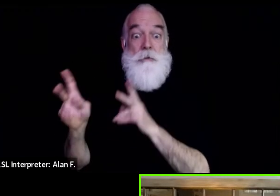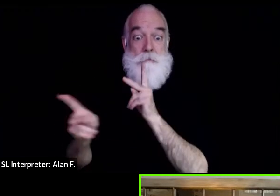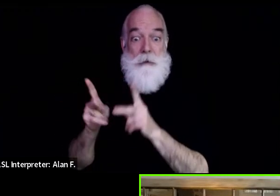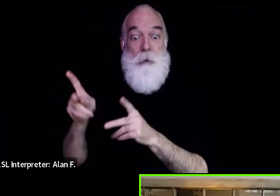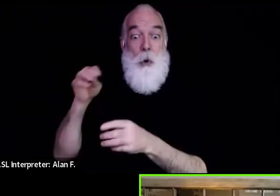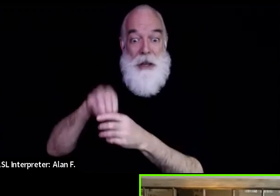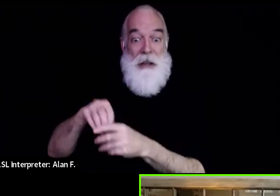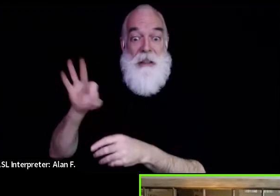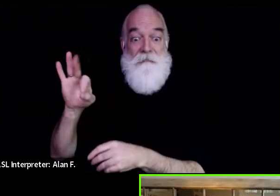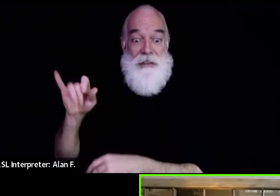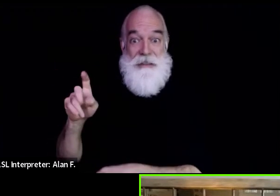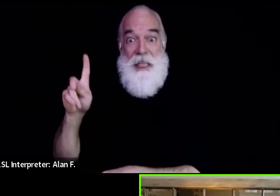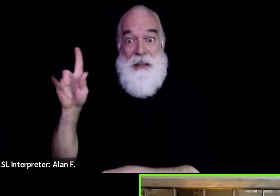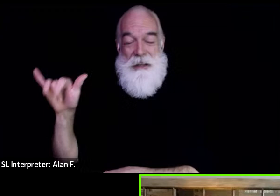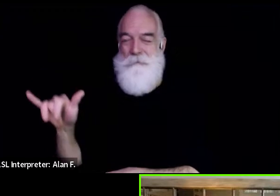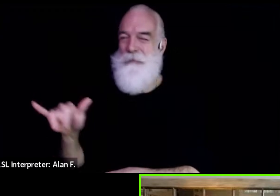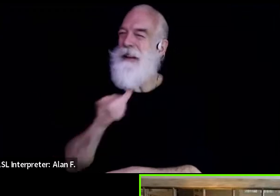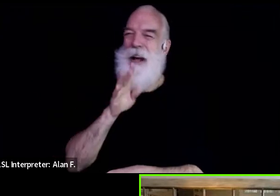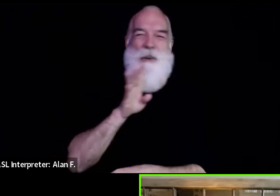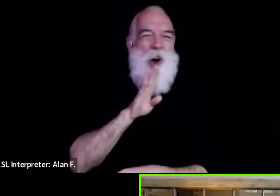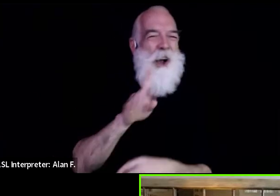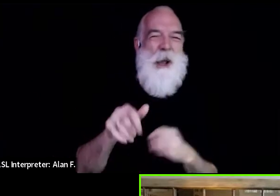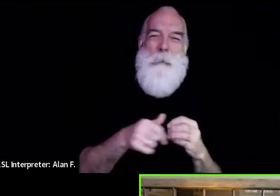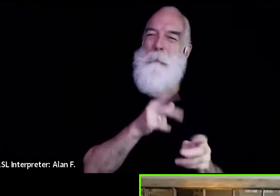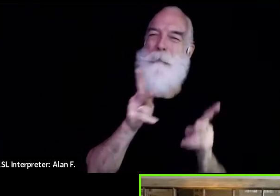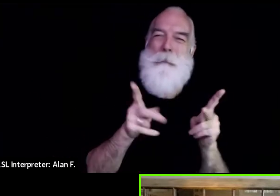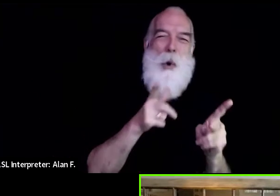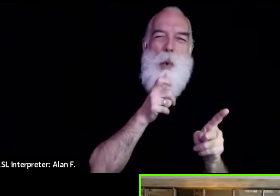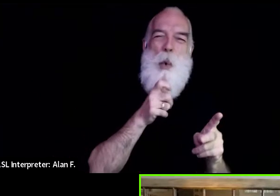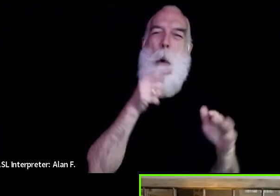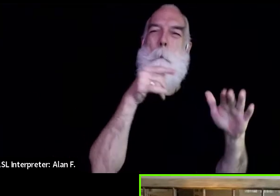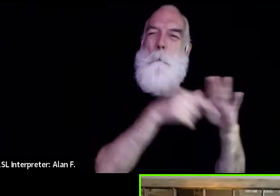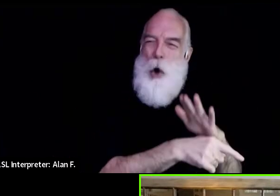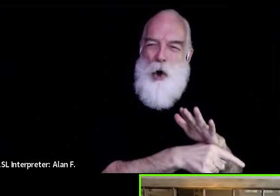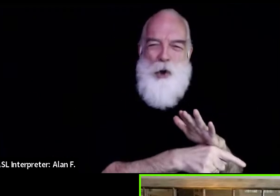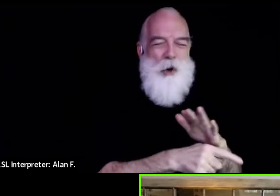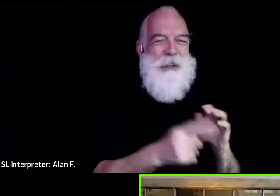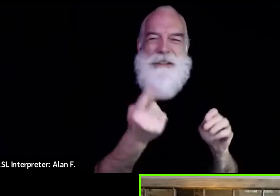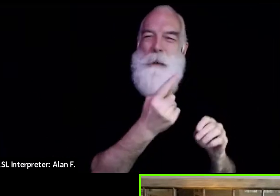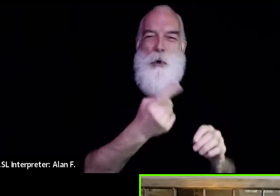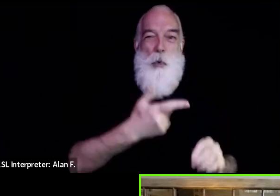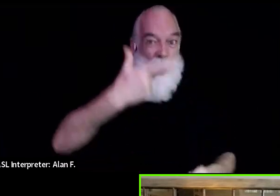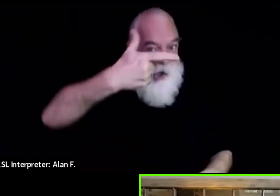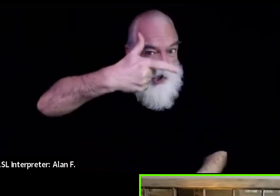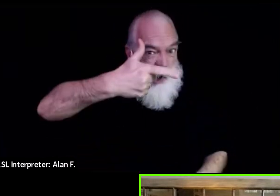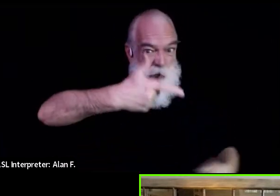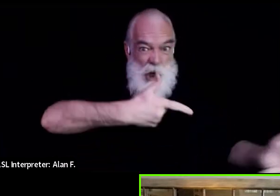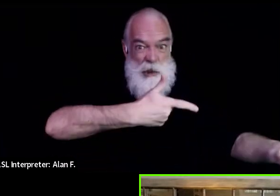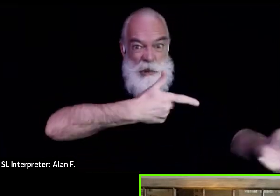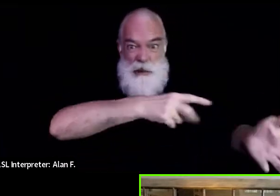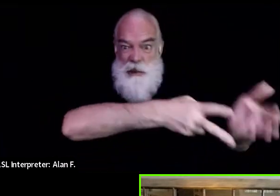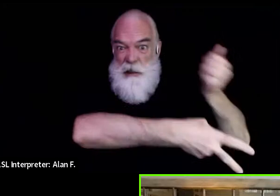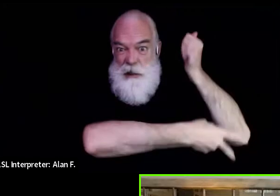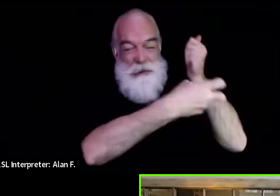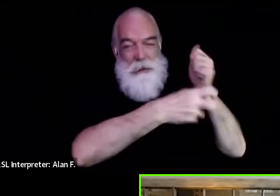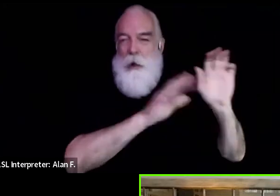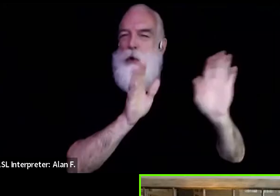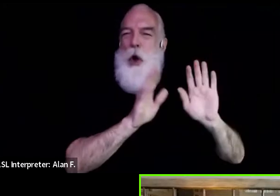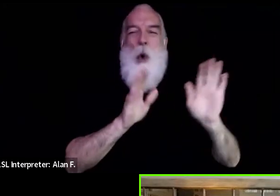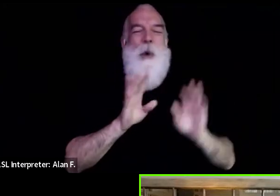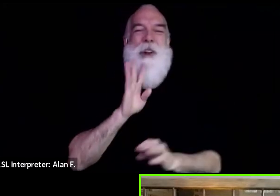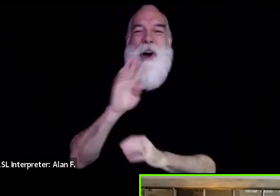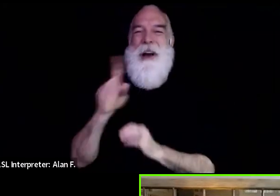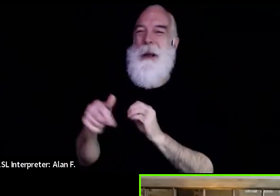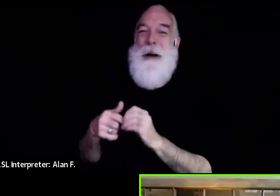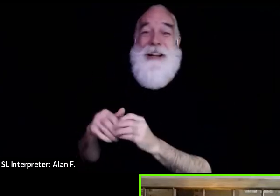not talking about people charged with murder and rape and armed robbery. These are people charged with city ordinance